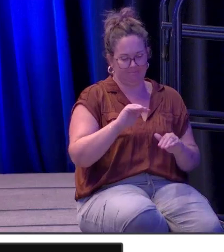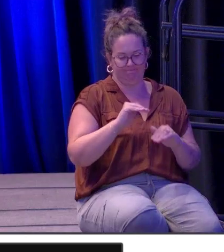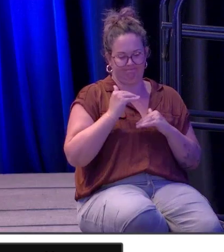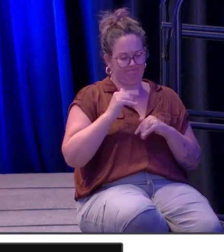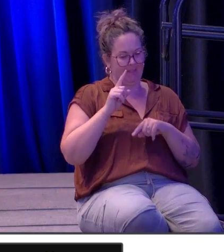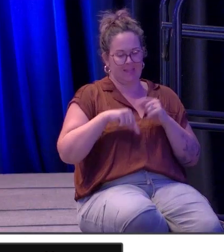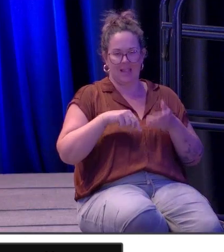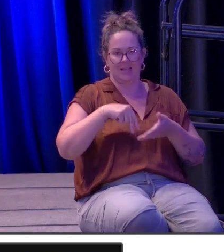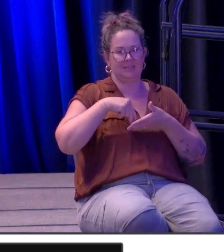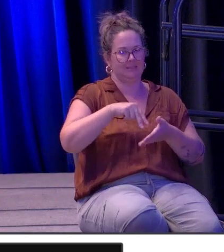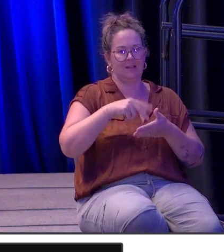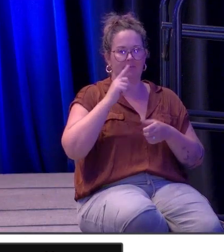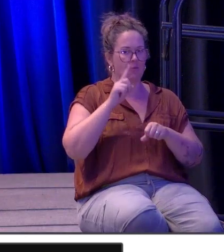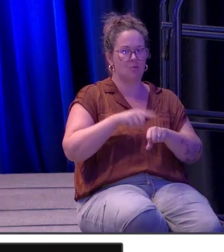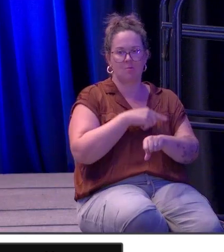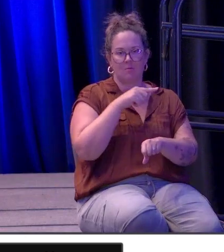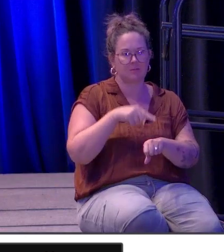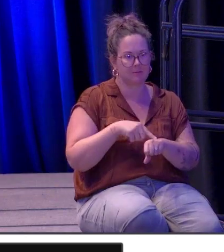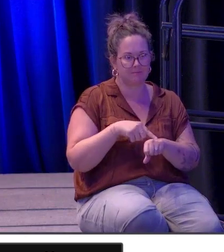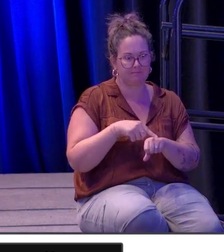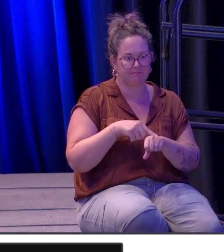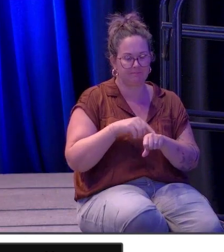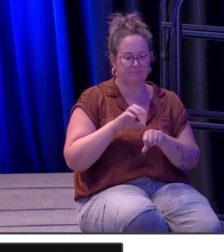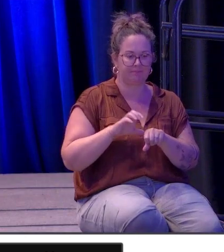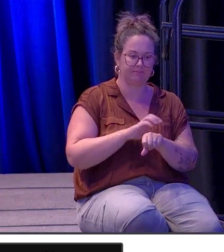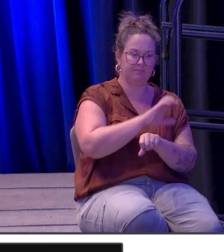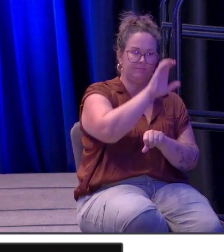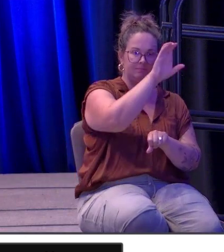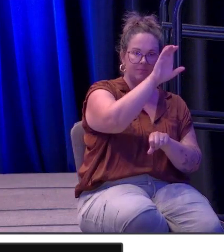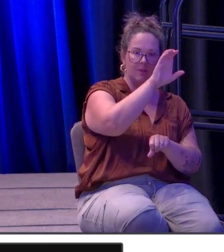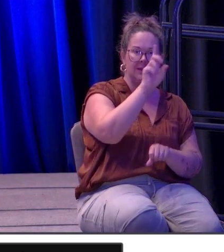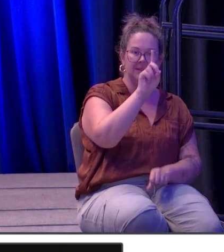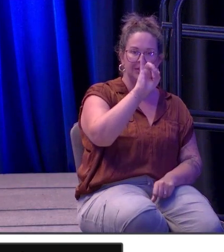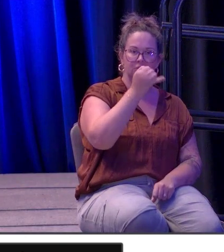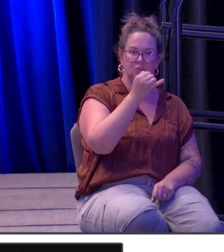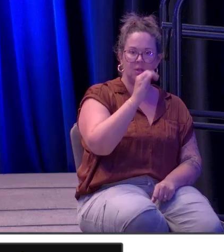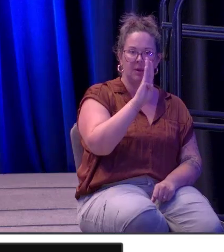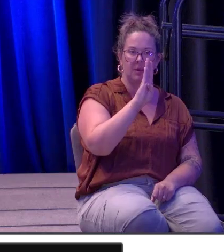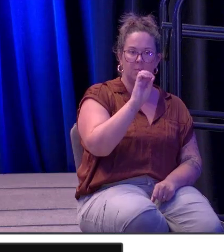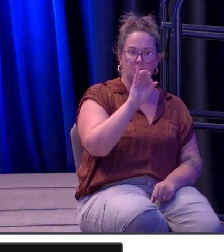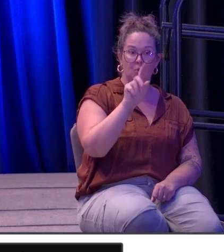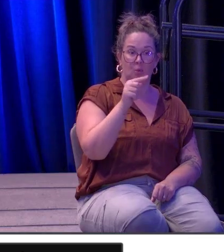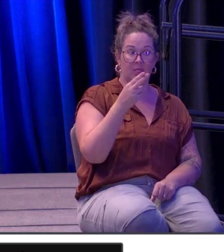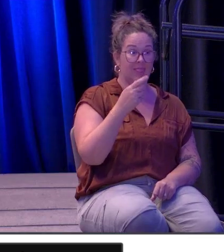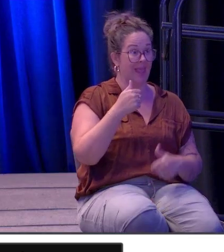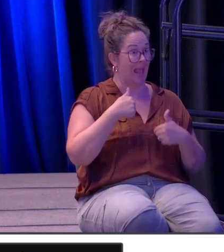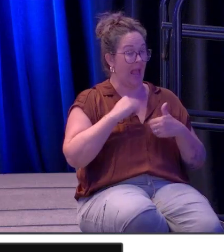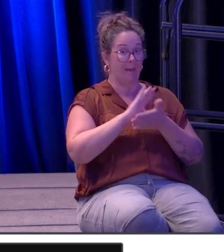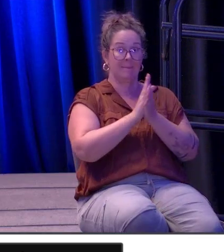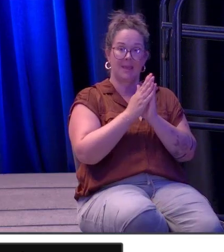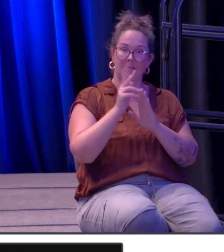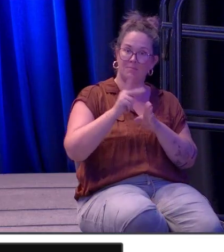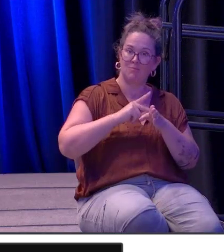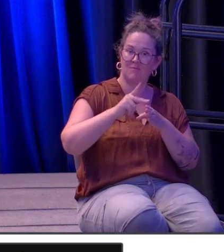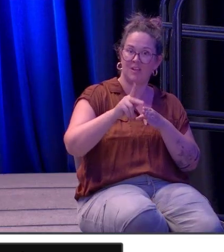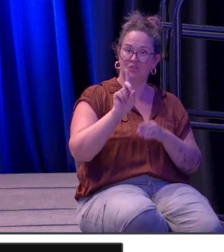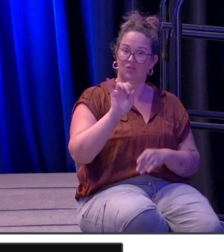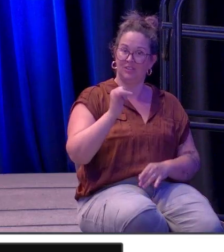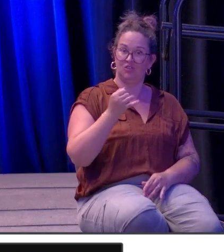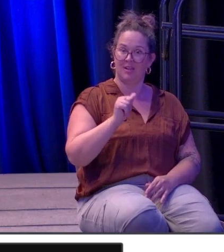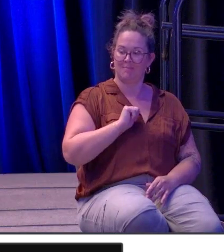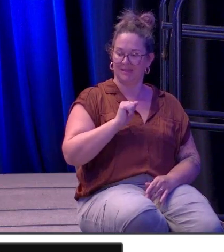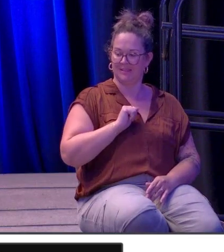long. Right. And then for the DJ's booth, I became a professional DJ, so that's my company. Awesome. I love